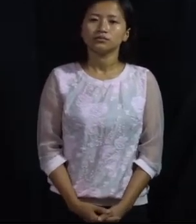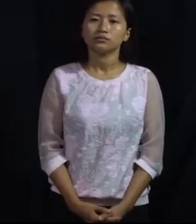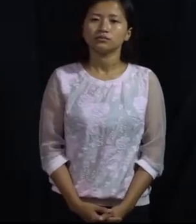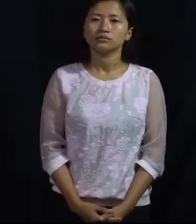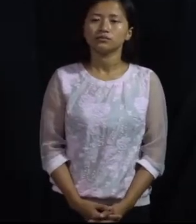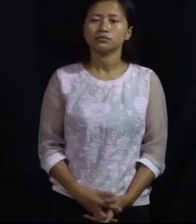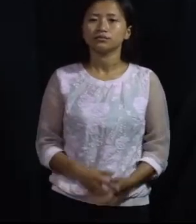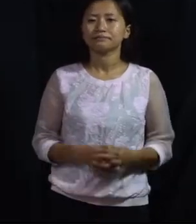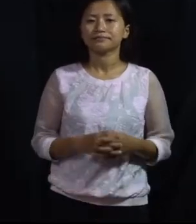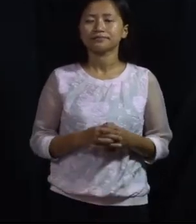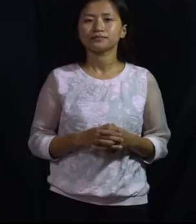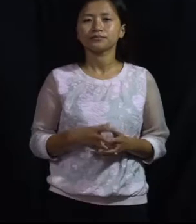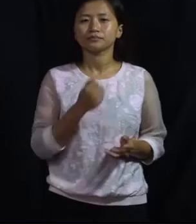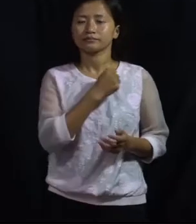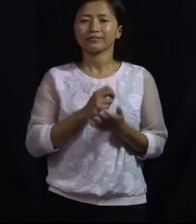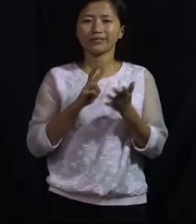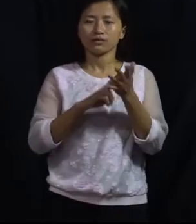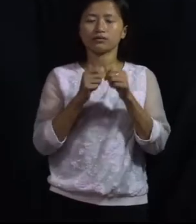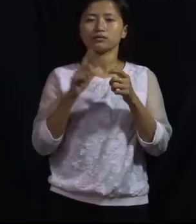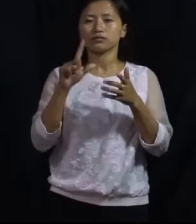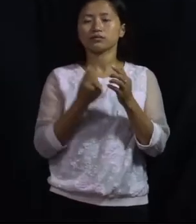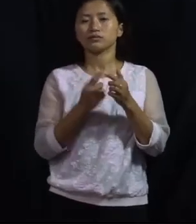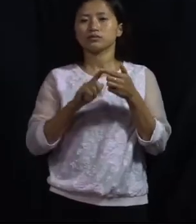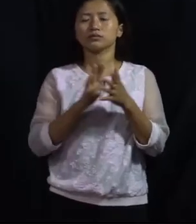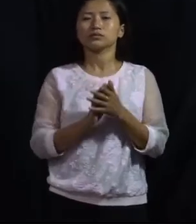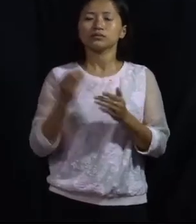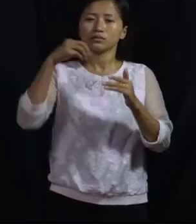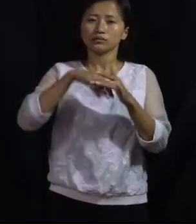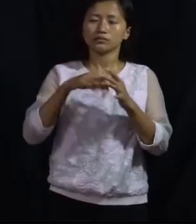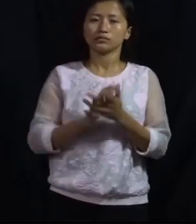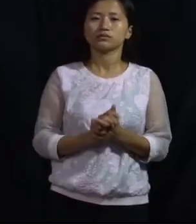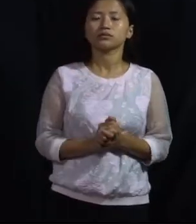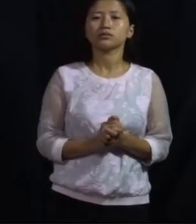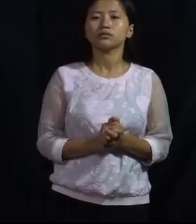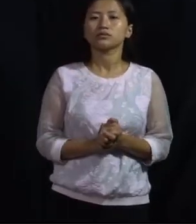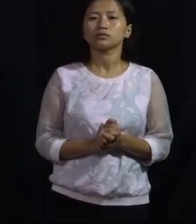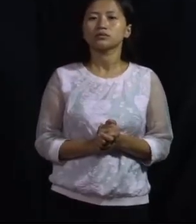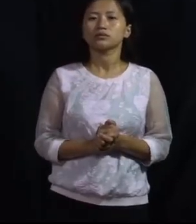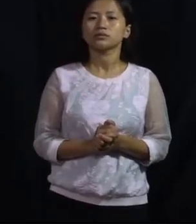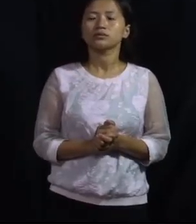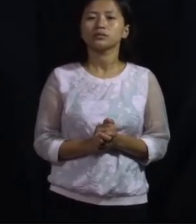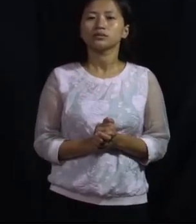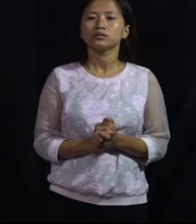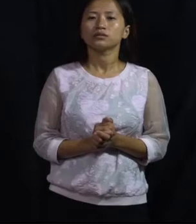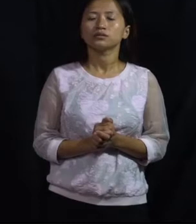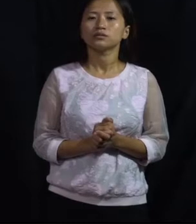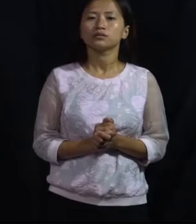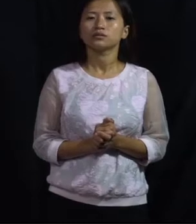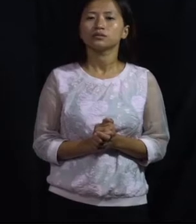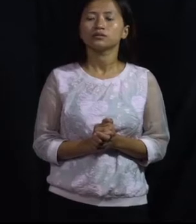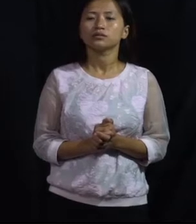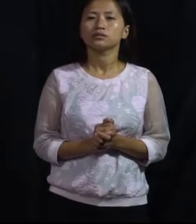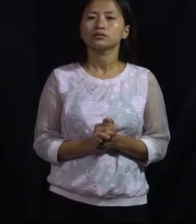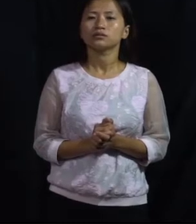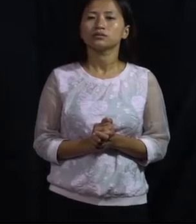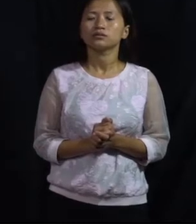I'm sorry, here the value of stock I haven't entered here, but